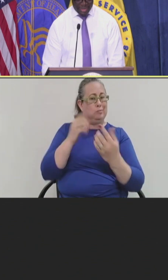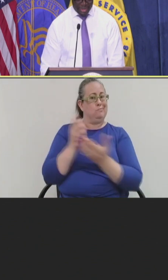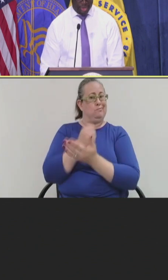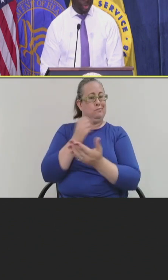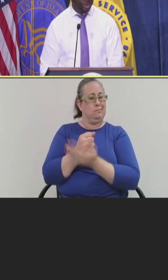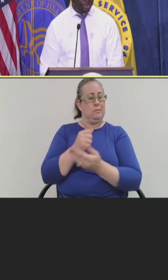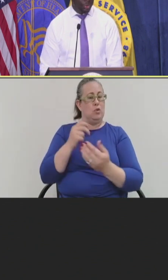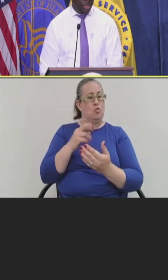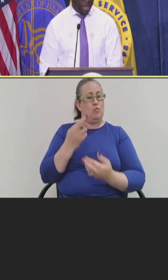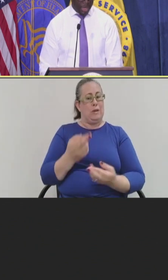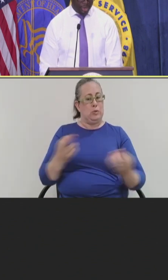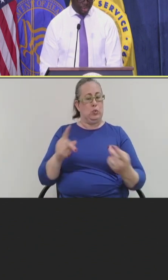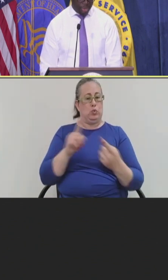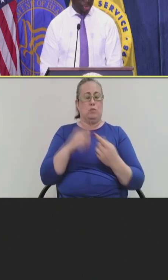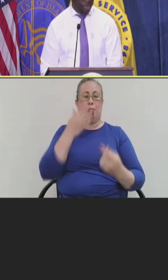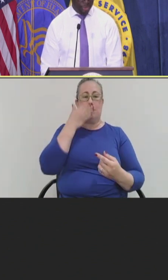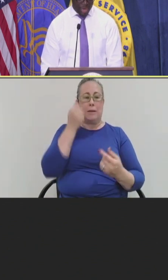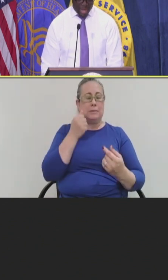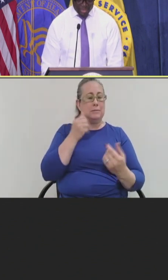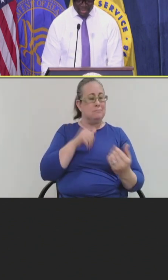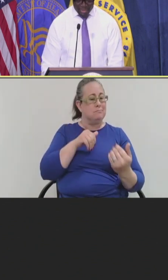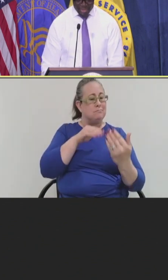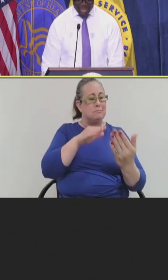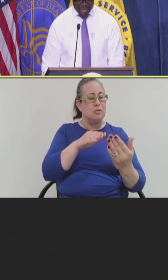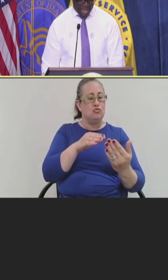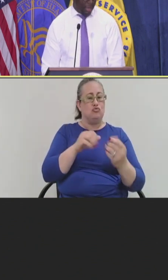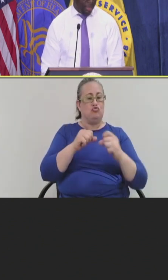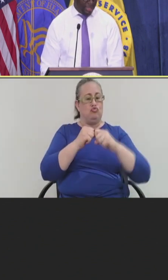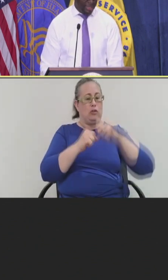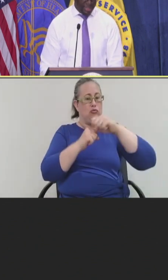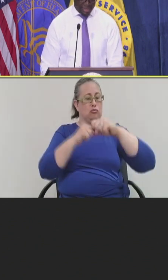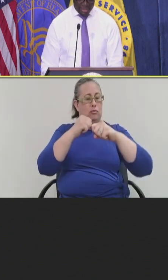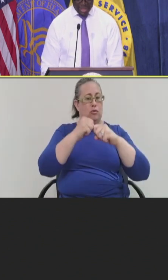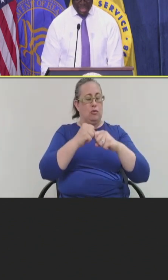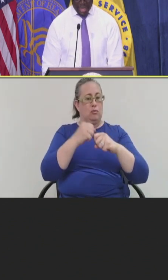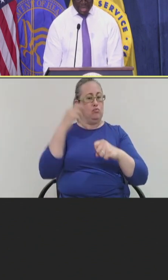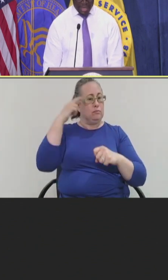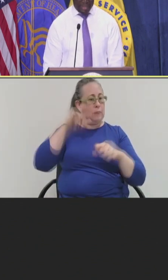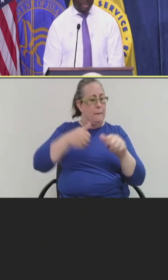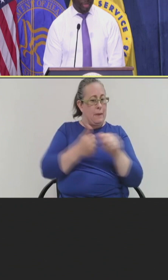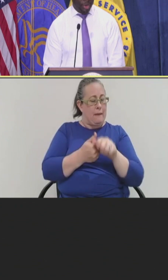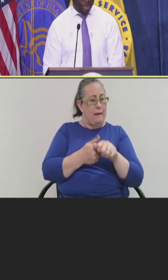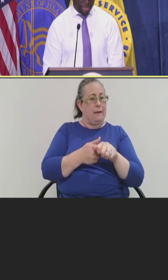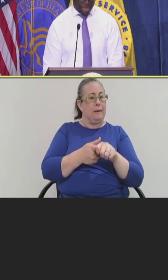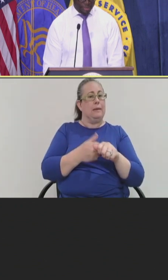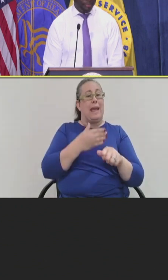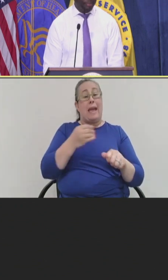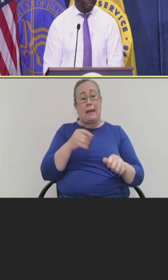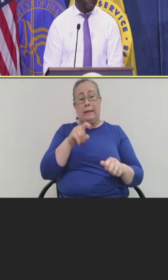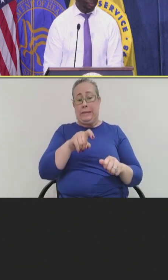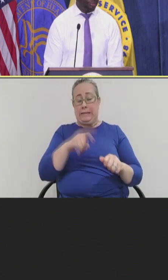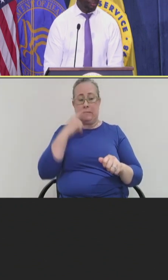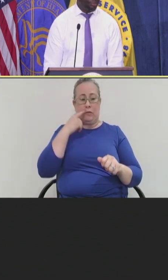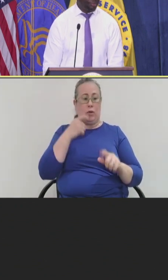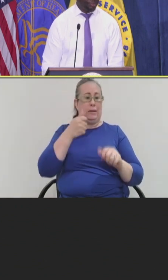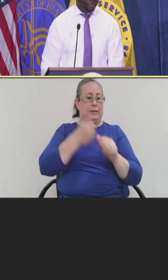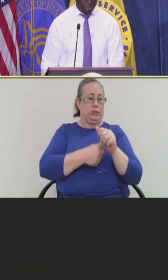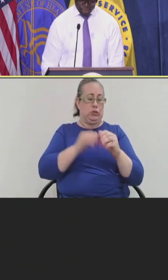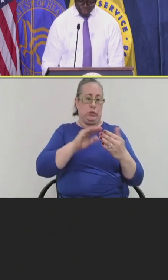address the social and structural drivers of these diseases and needs of the community.